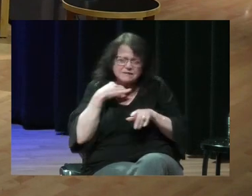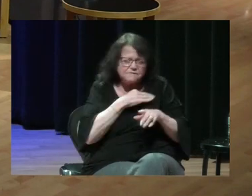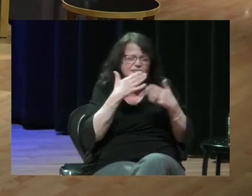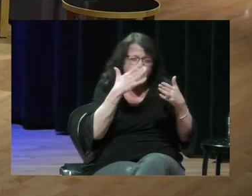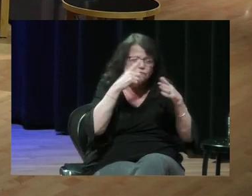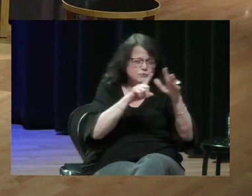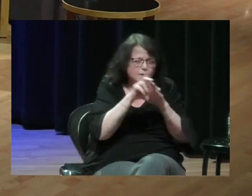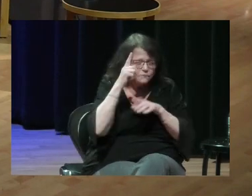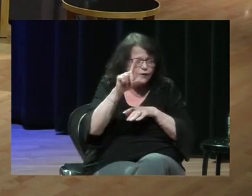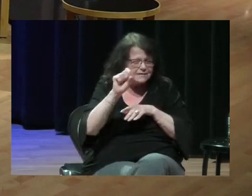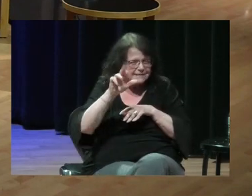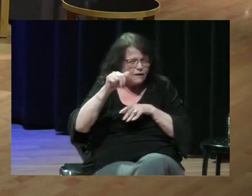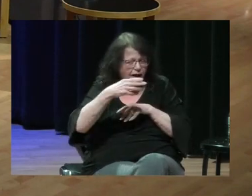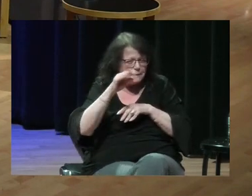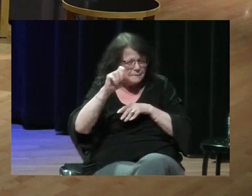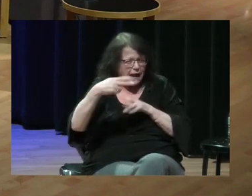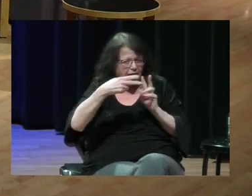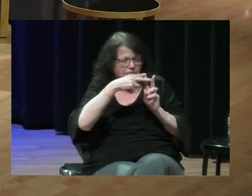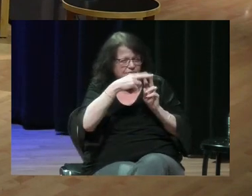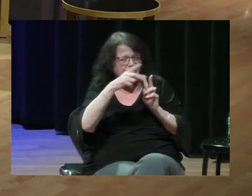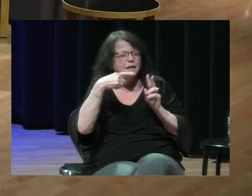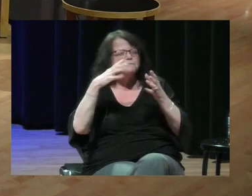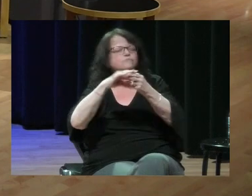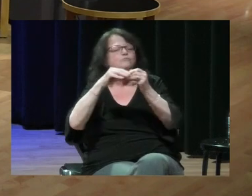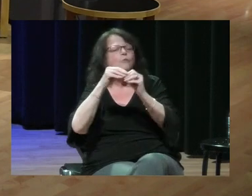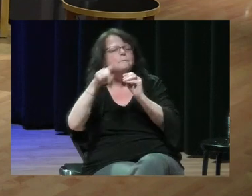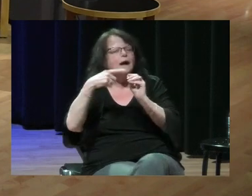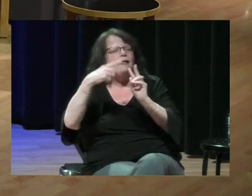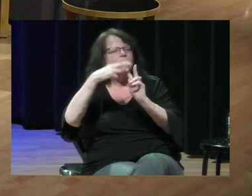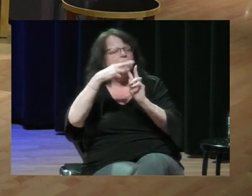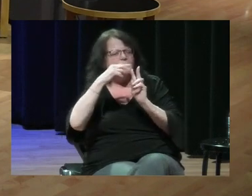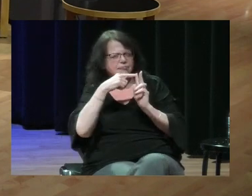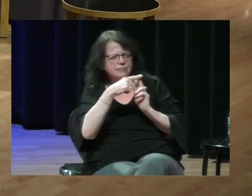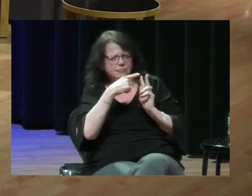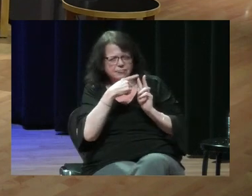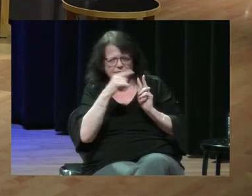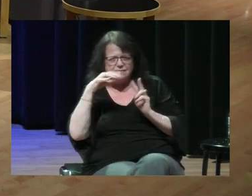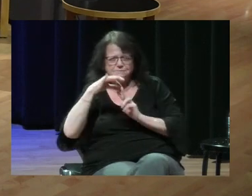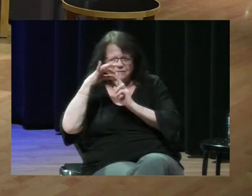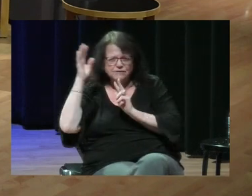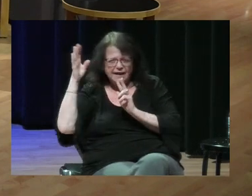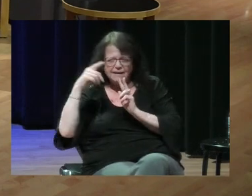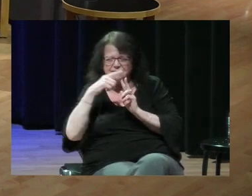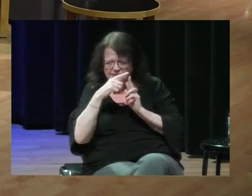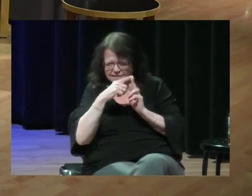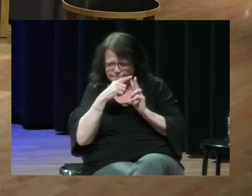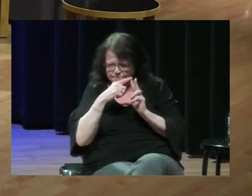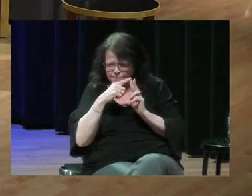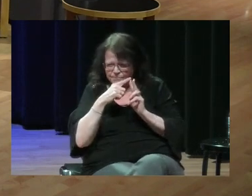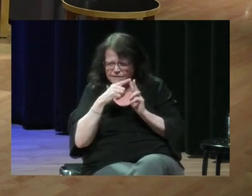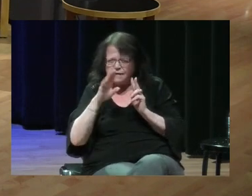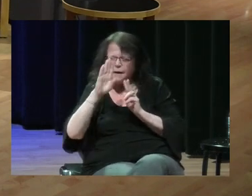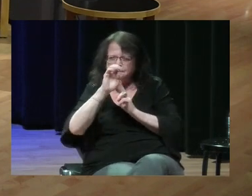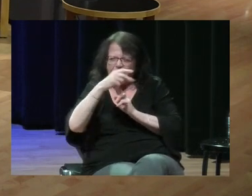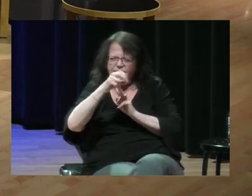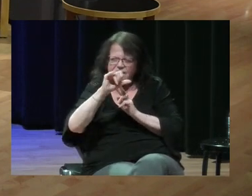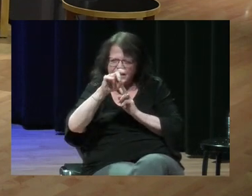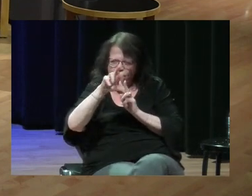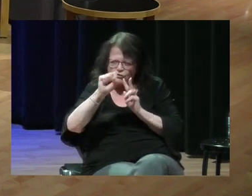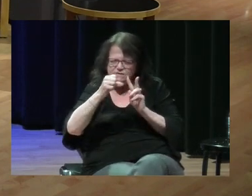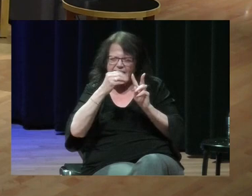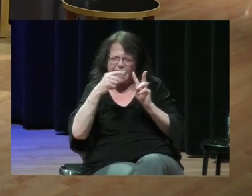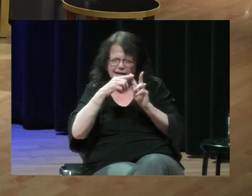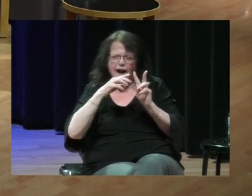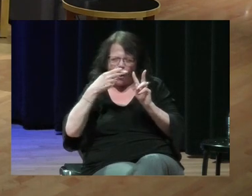and Beth. Let me tell you more about our special guests tonight. Sarah Stewart Holland and Beth Silvers host the popular